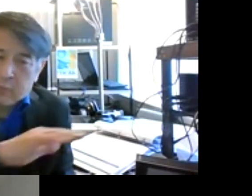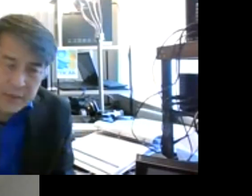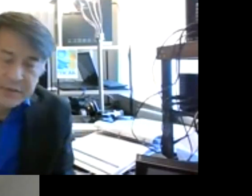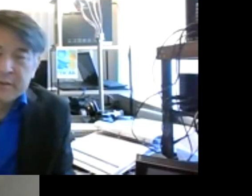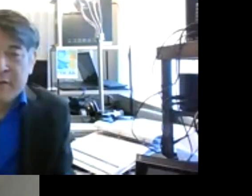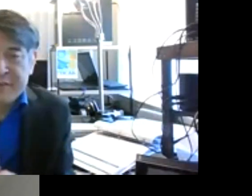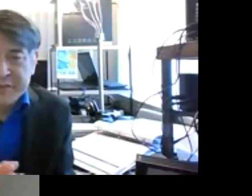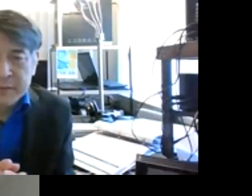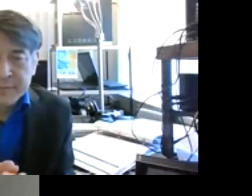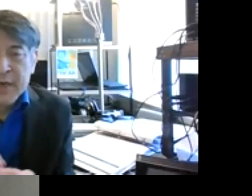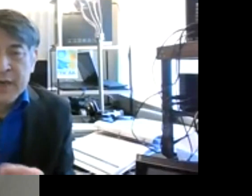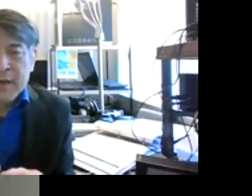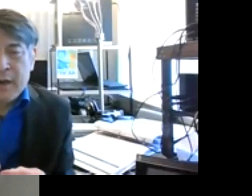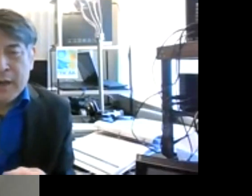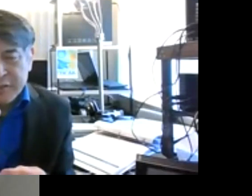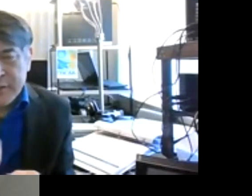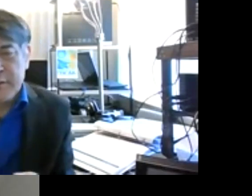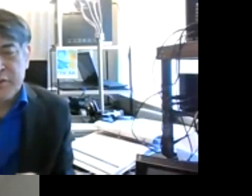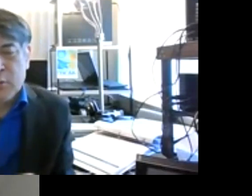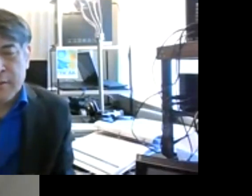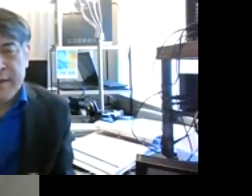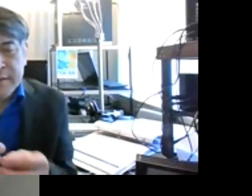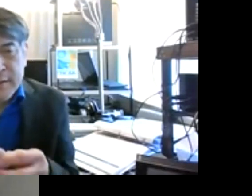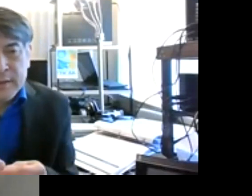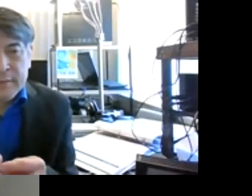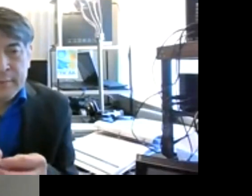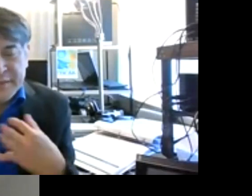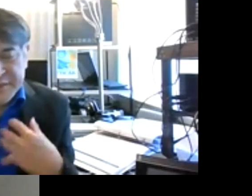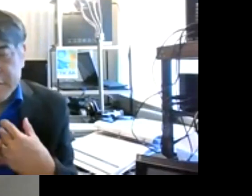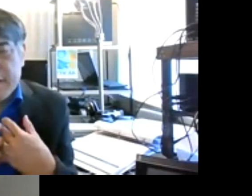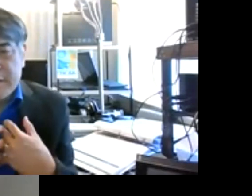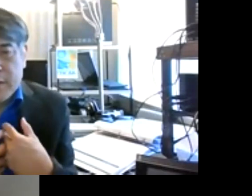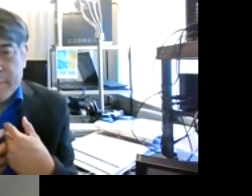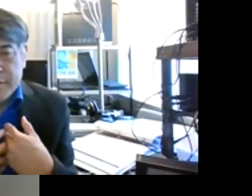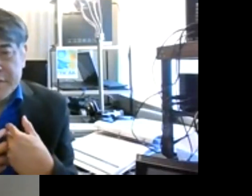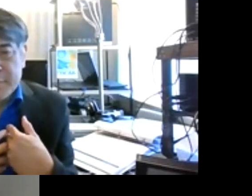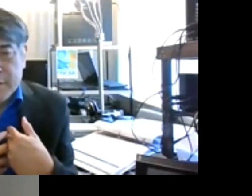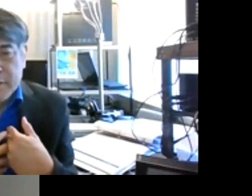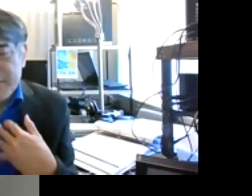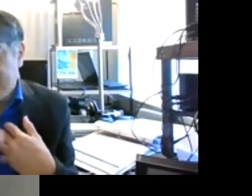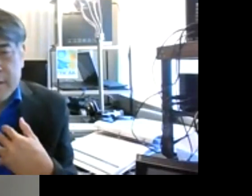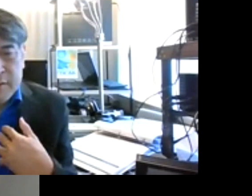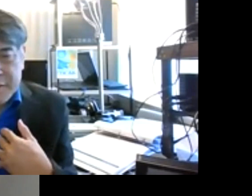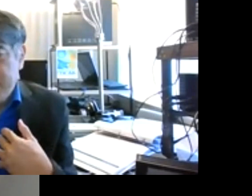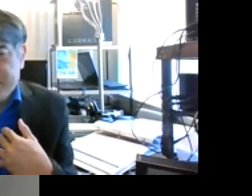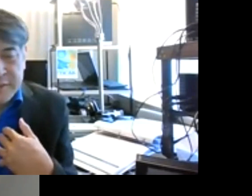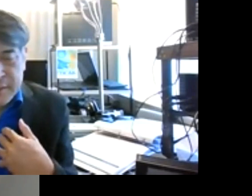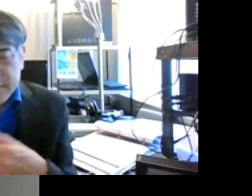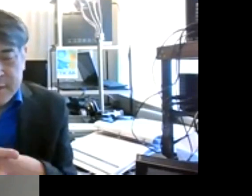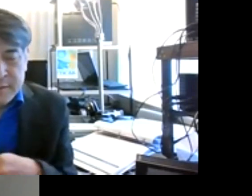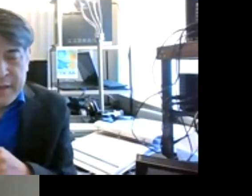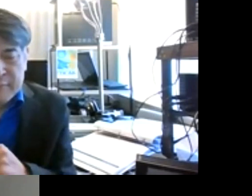person, that crosses all the systems. I just wanted to score that my sister had developmental disabilities, mental health needs,